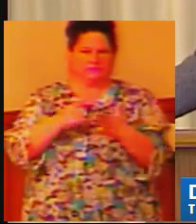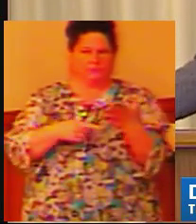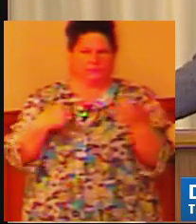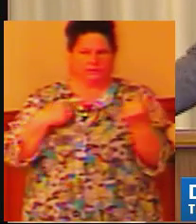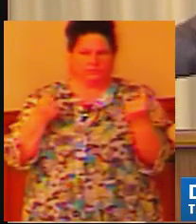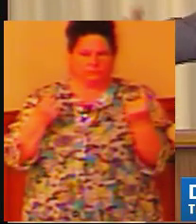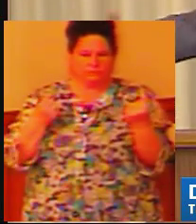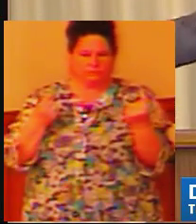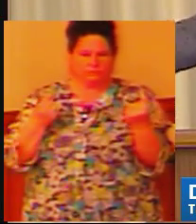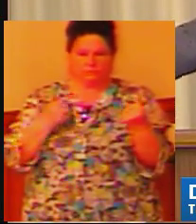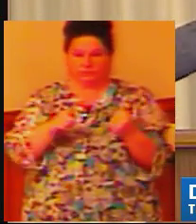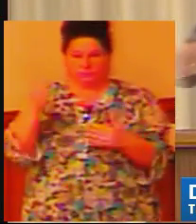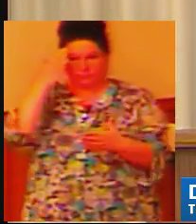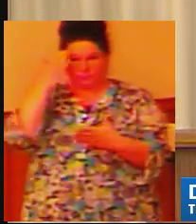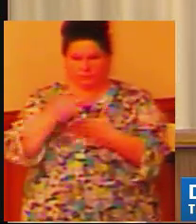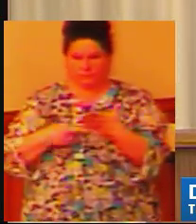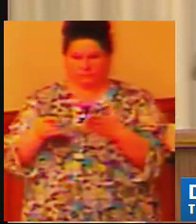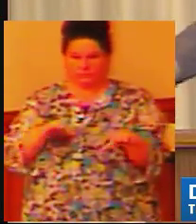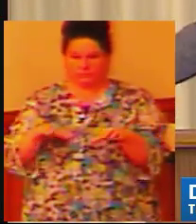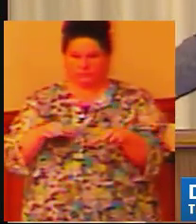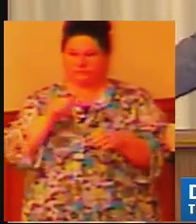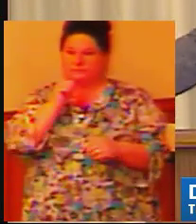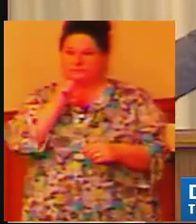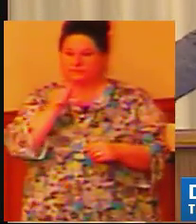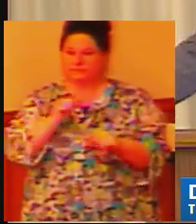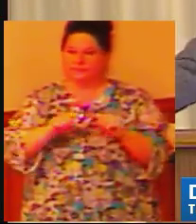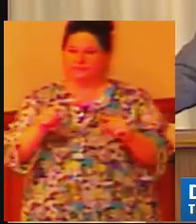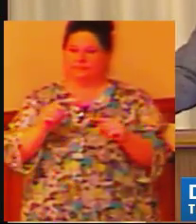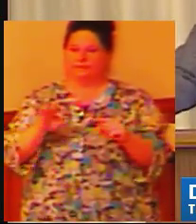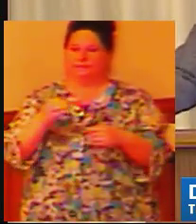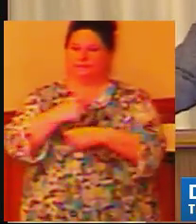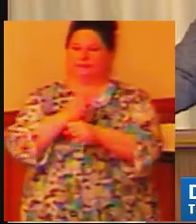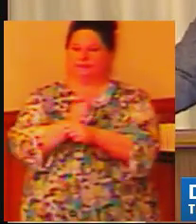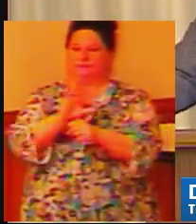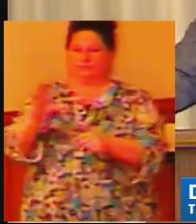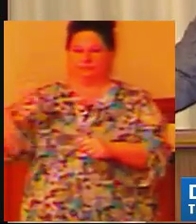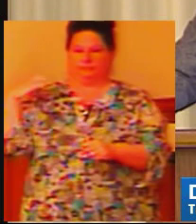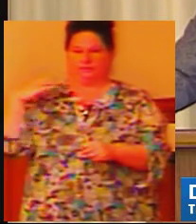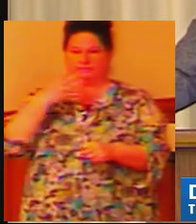do? You know what to do. Don't. But if it makes your boss mad,